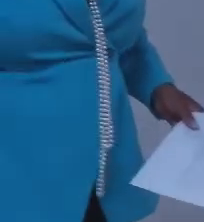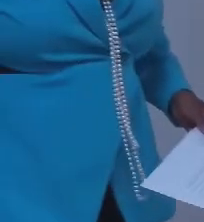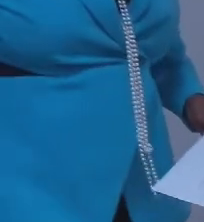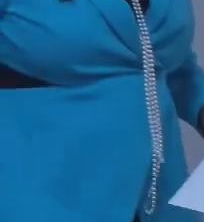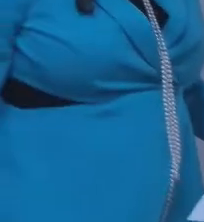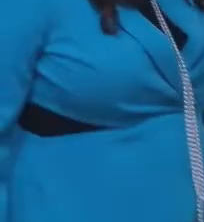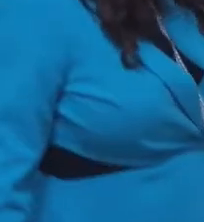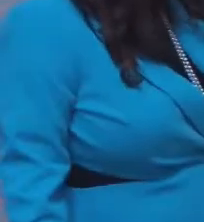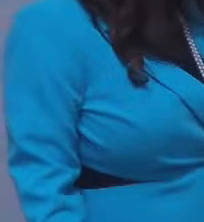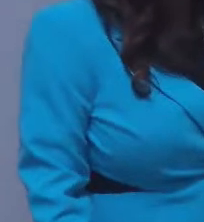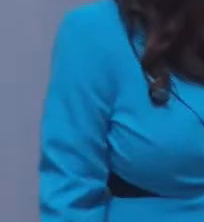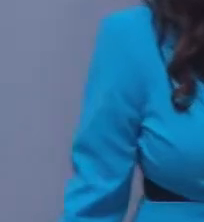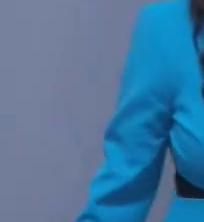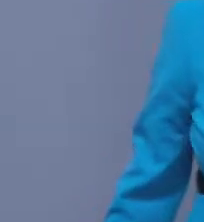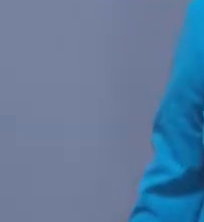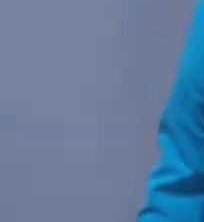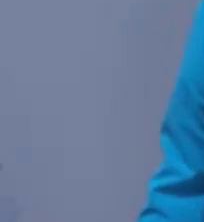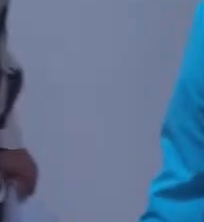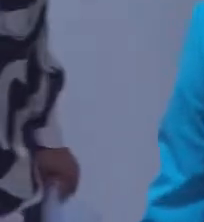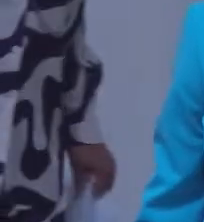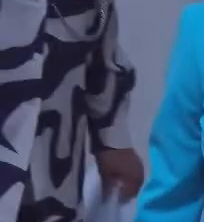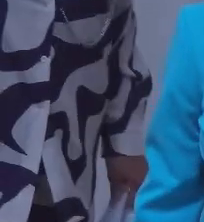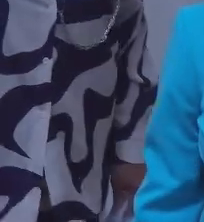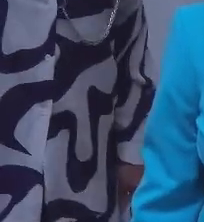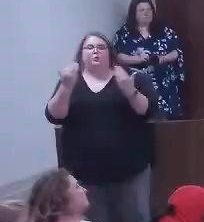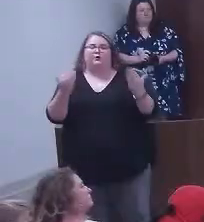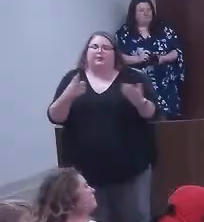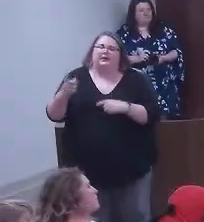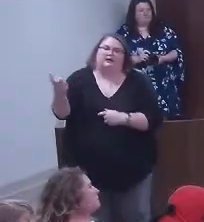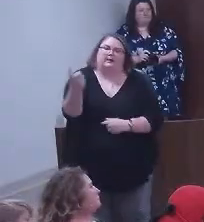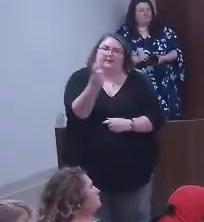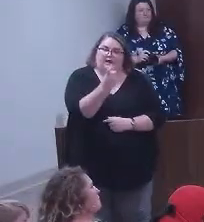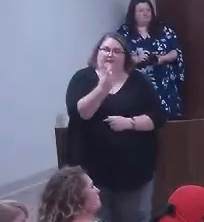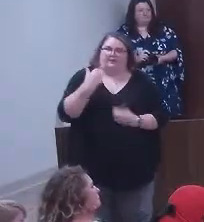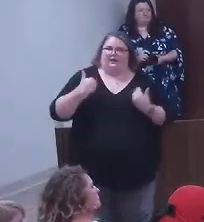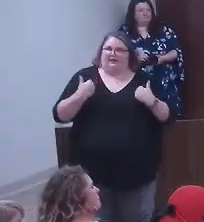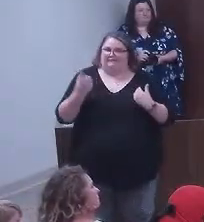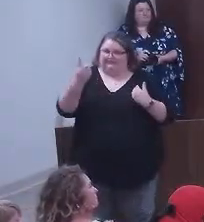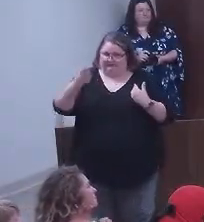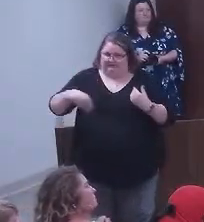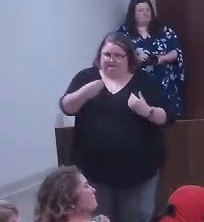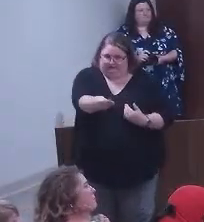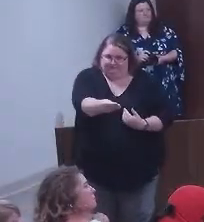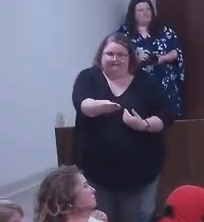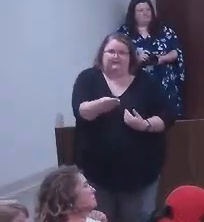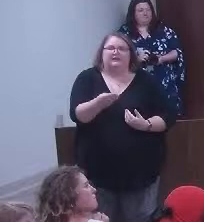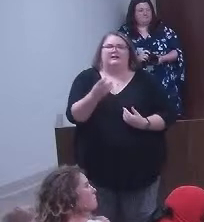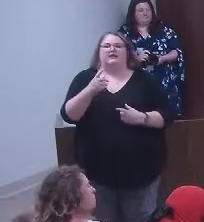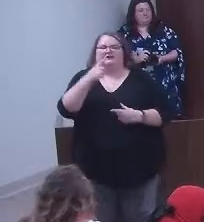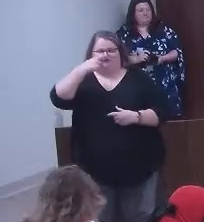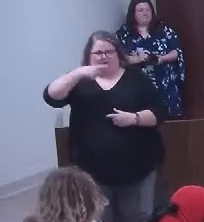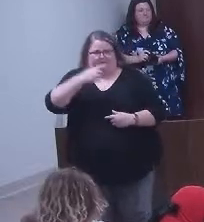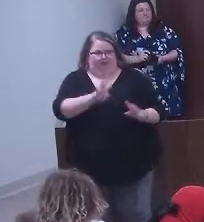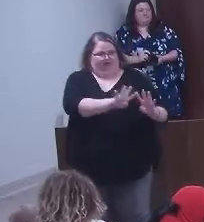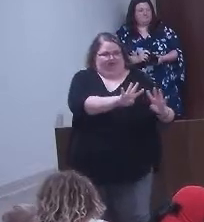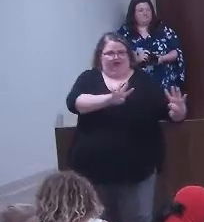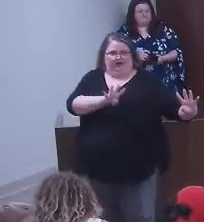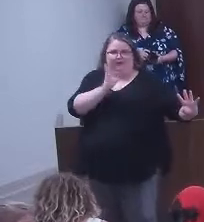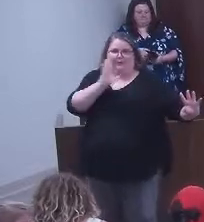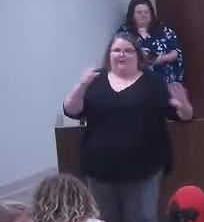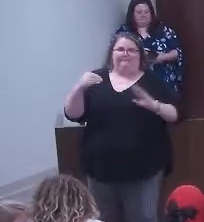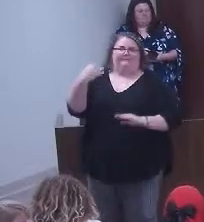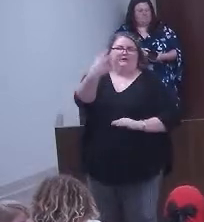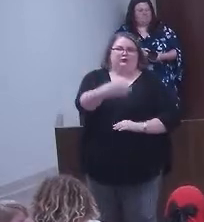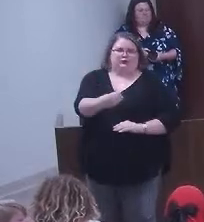When your name is called, come on up. Yep. Okay. You will be first, Commissioner.